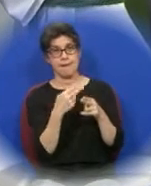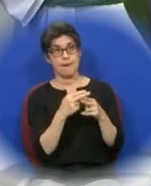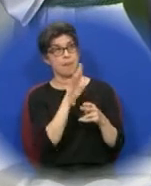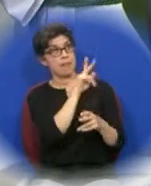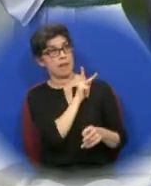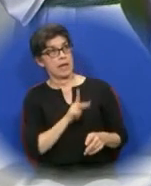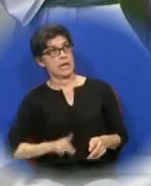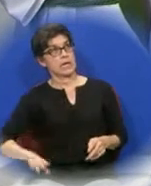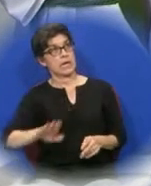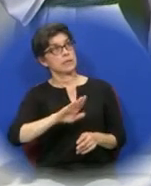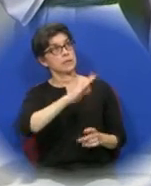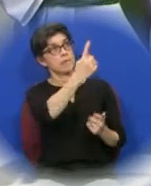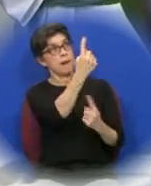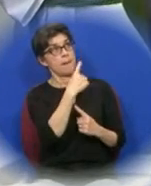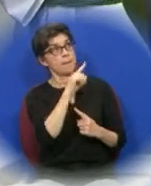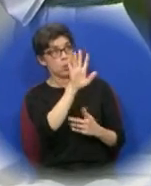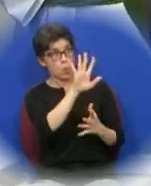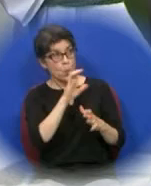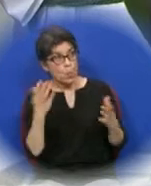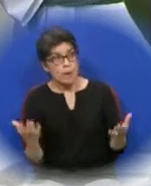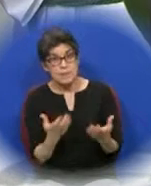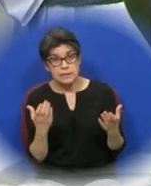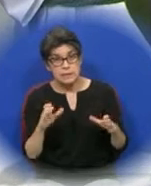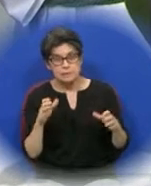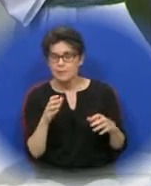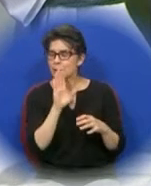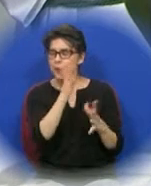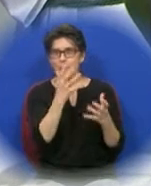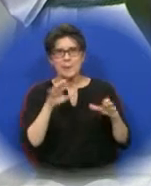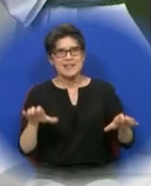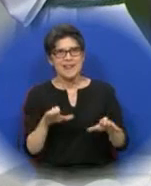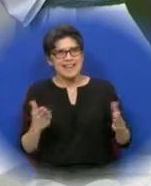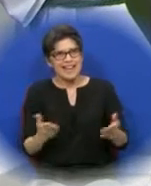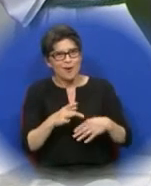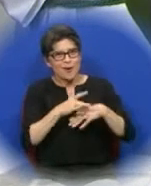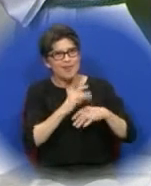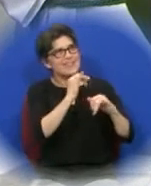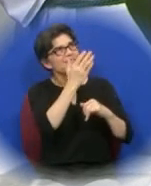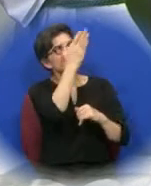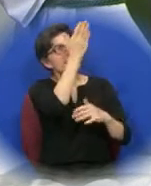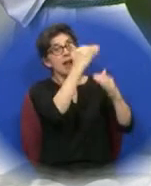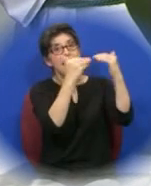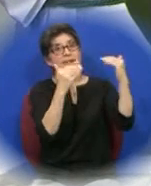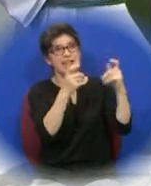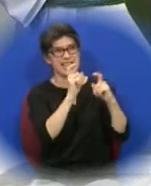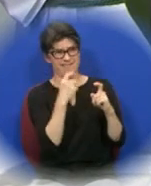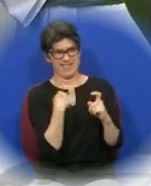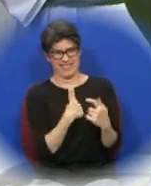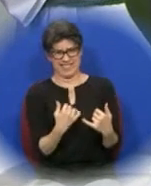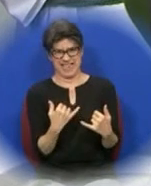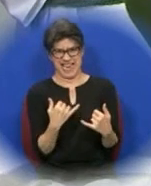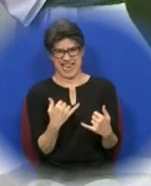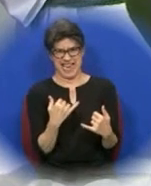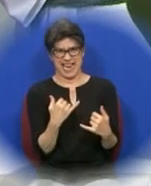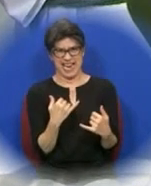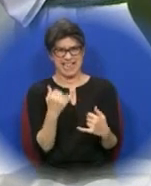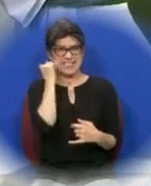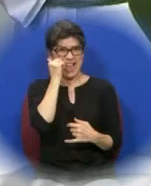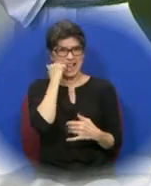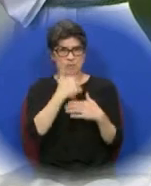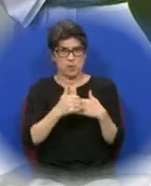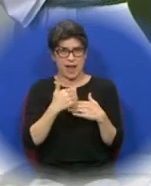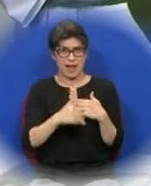kingdom come, thy will be done, on earth as it is in heaven. Give us this day our daily bread, and forgive us